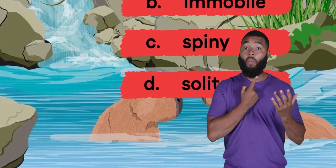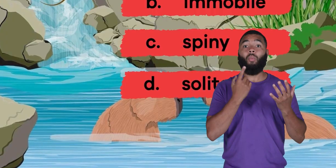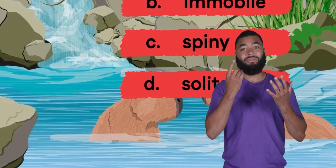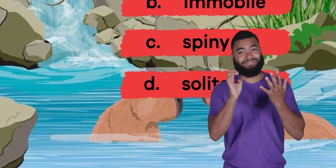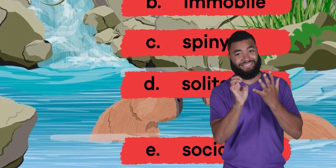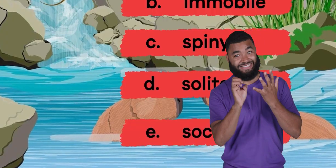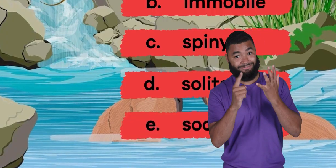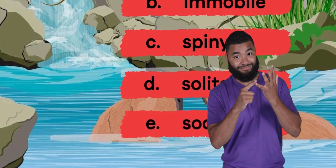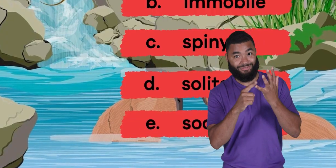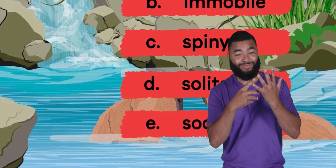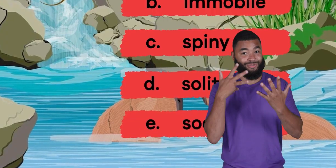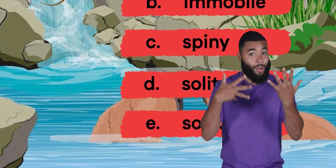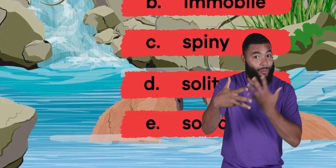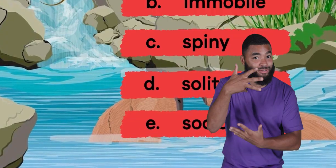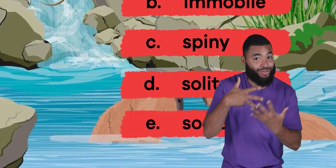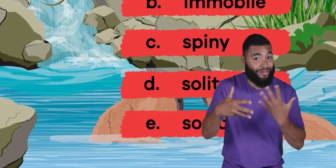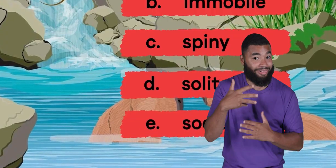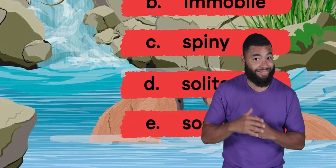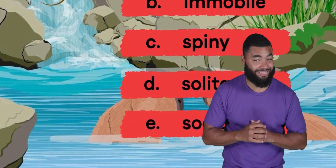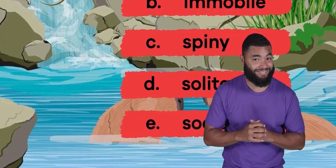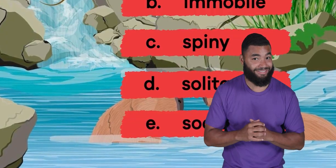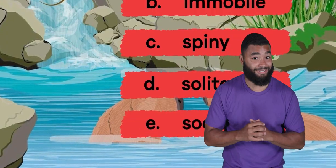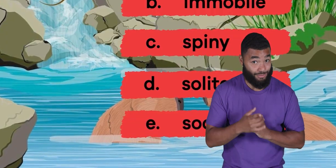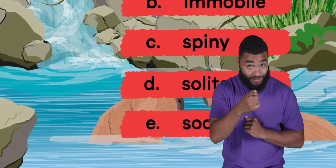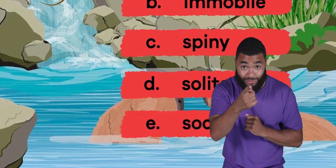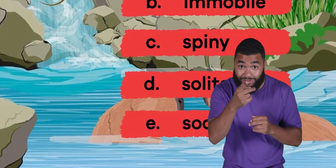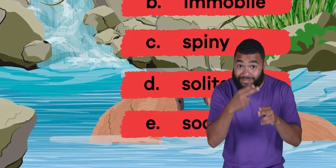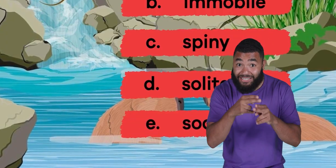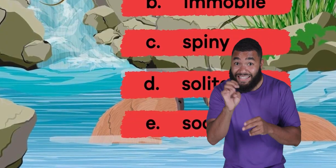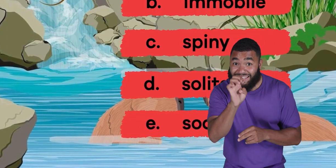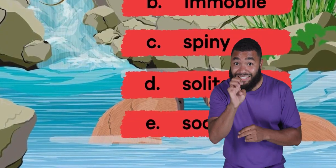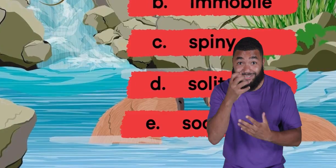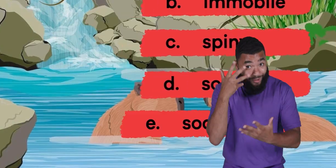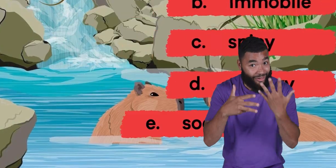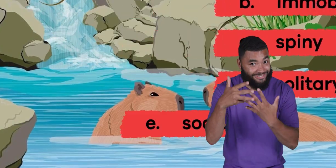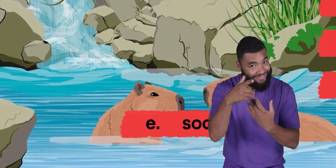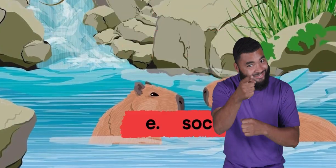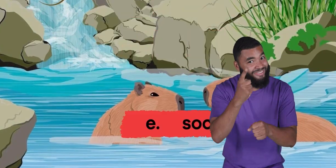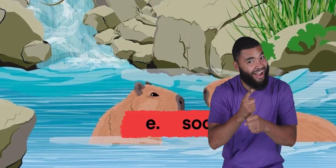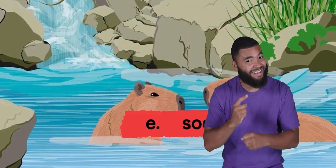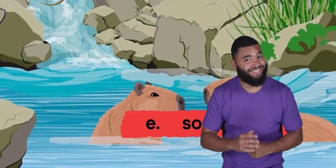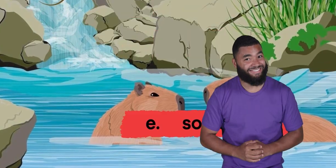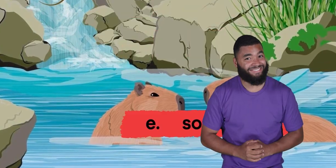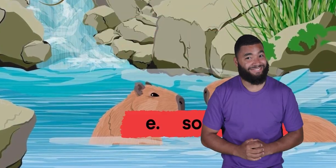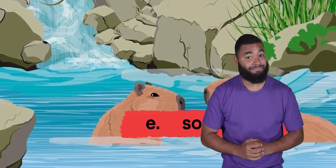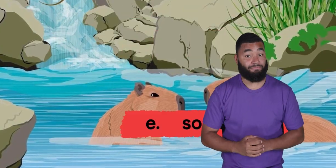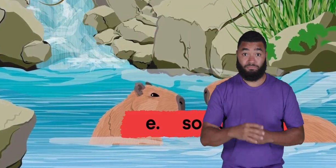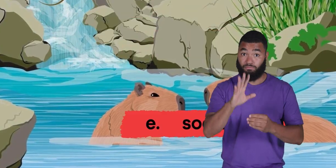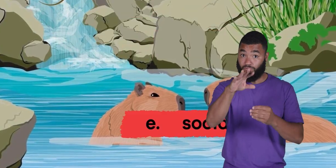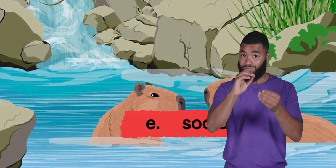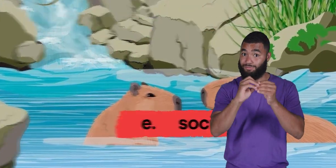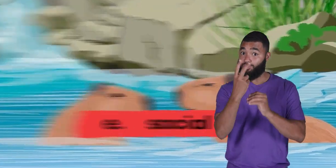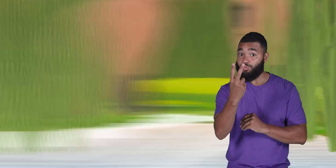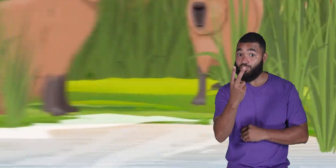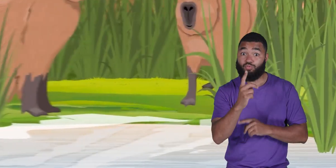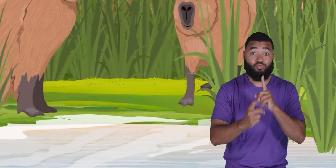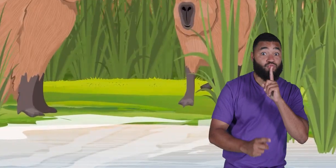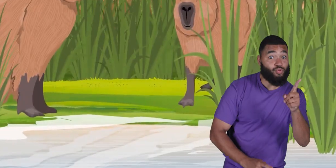e social if you said e social you're right